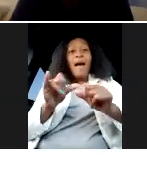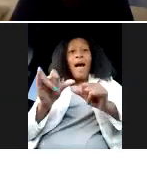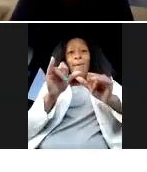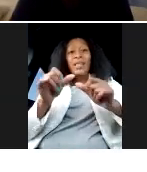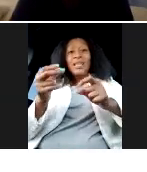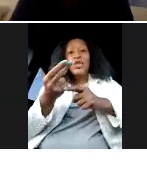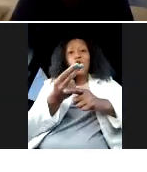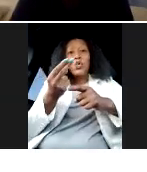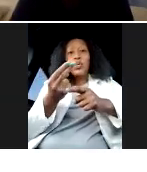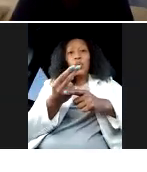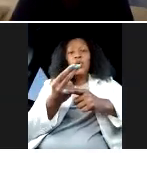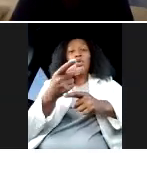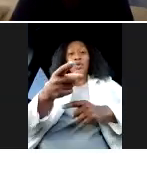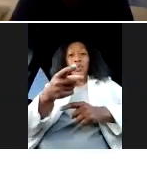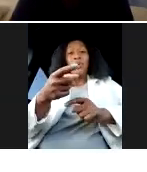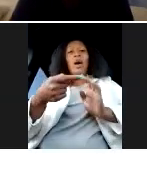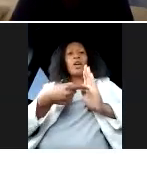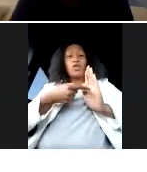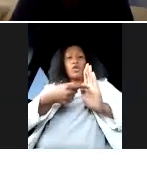Okay. deviation.